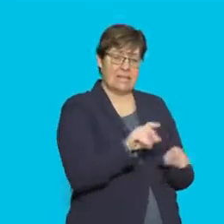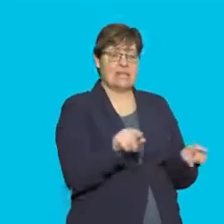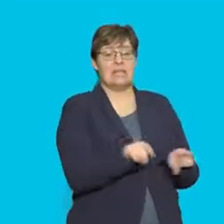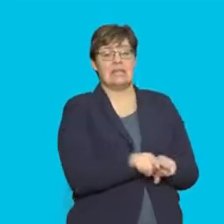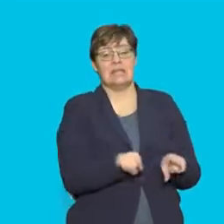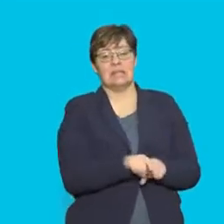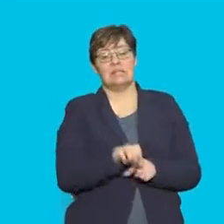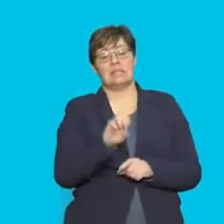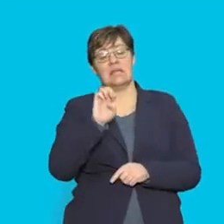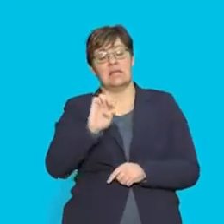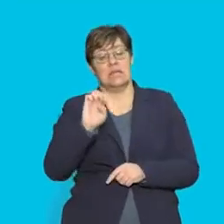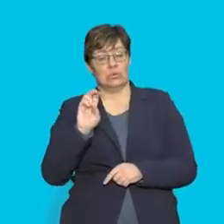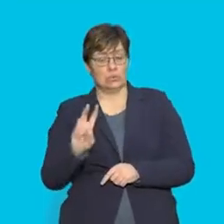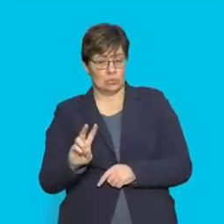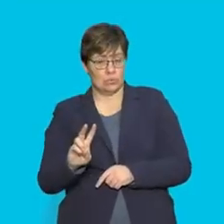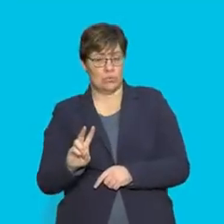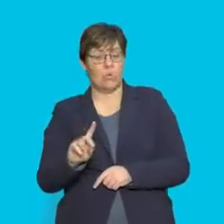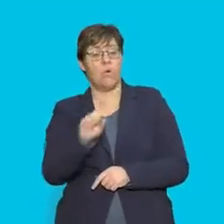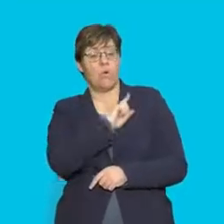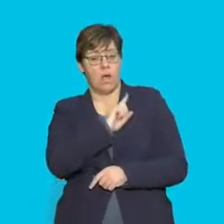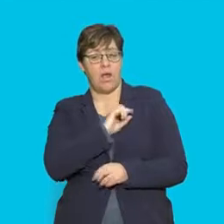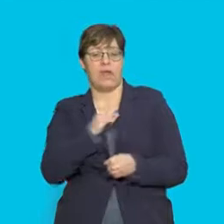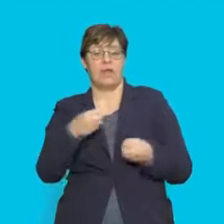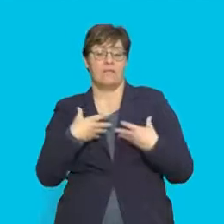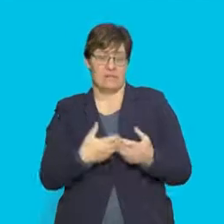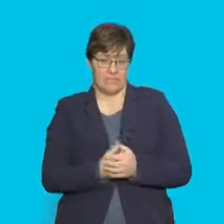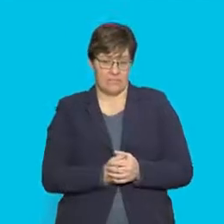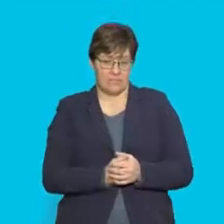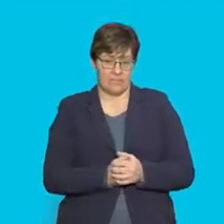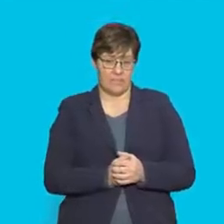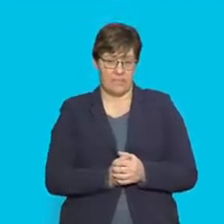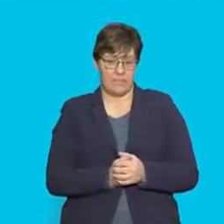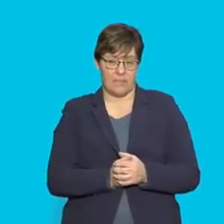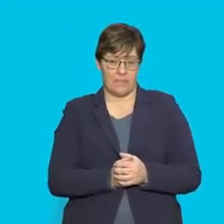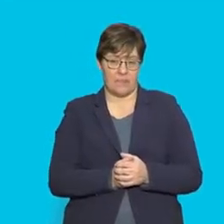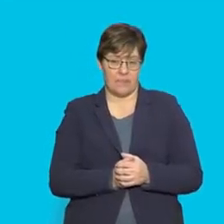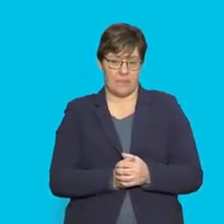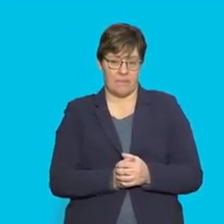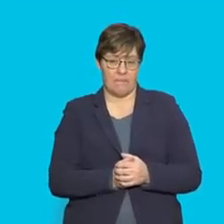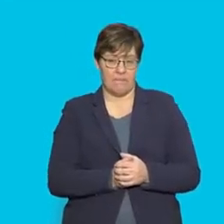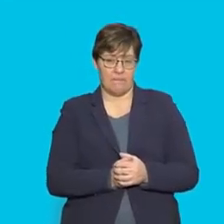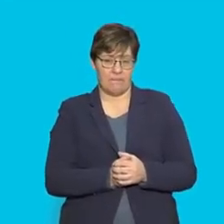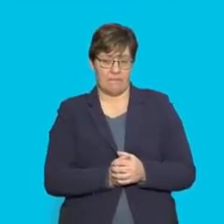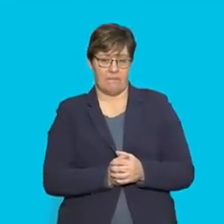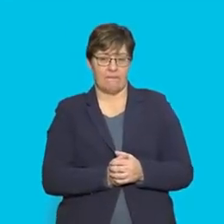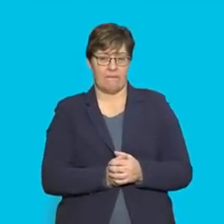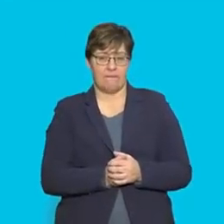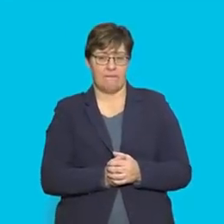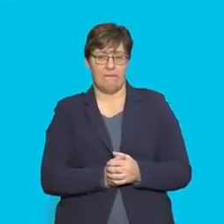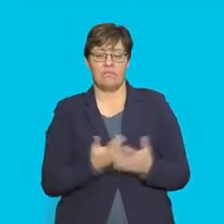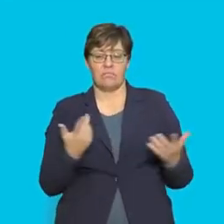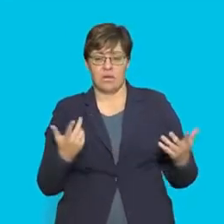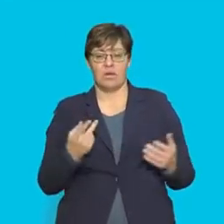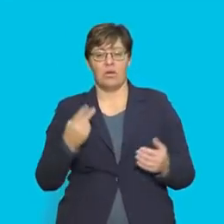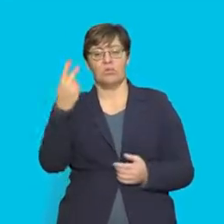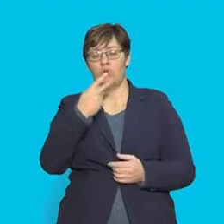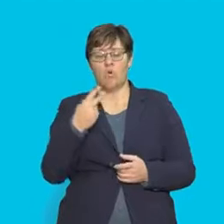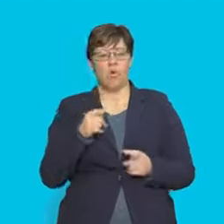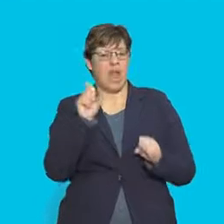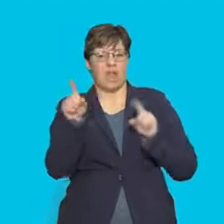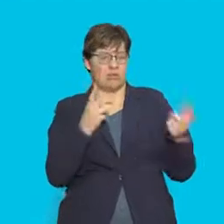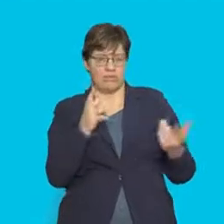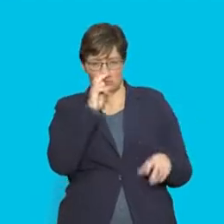is equals to E2, and your reason for that will be given. So this is what I really mean. Let me show you, because then you won't be drawing